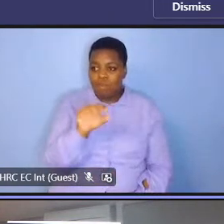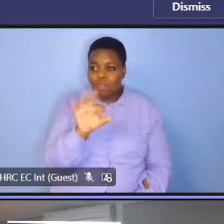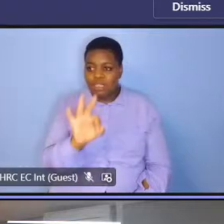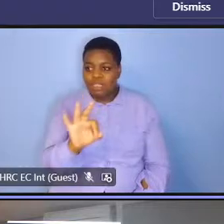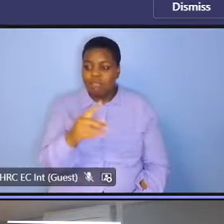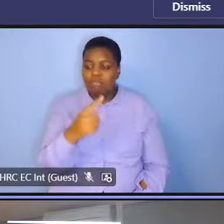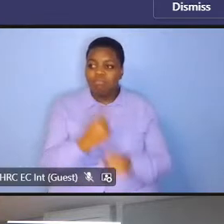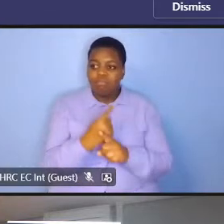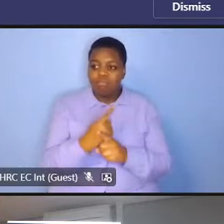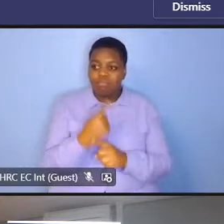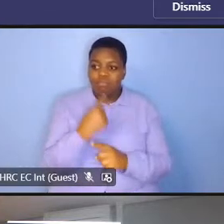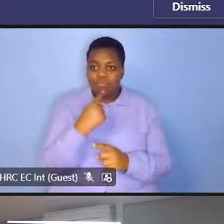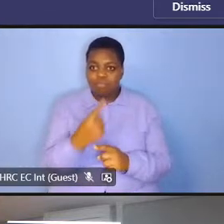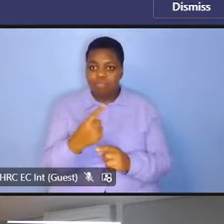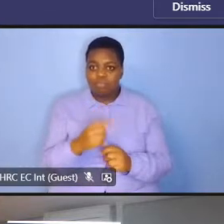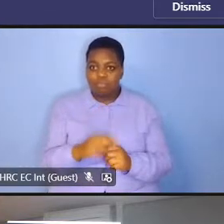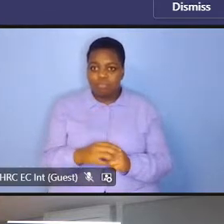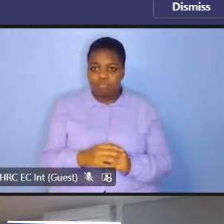that